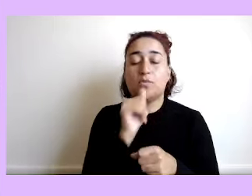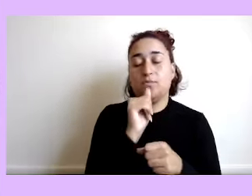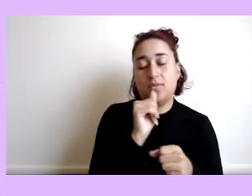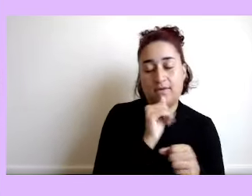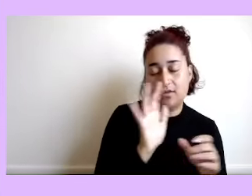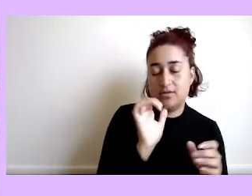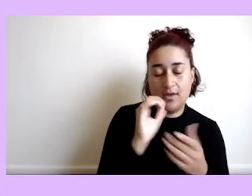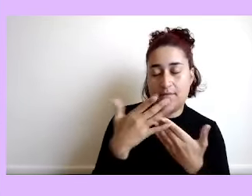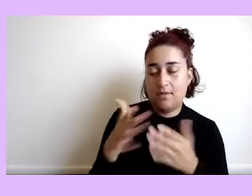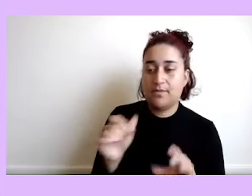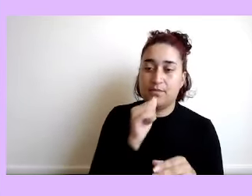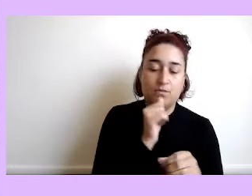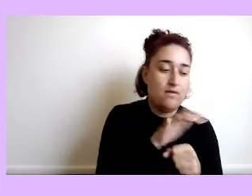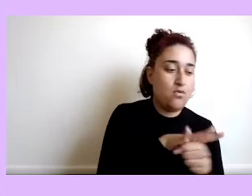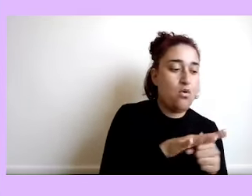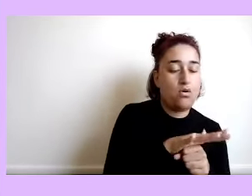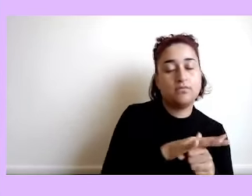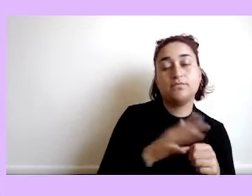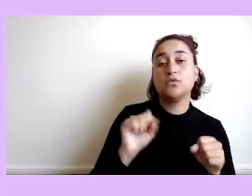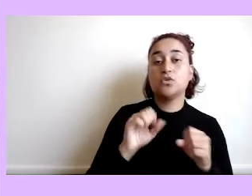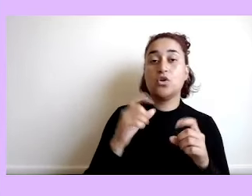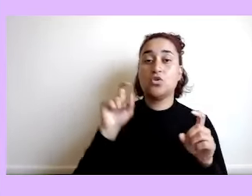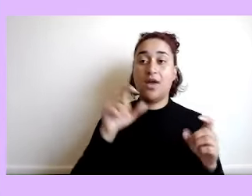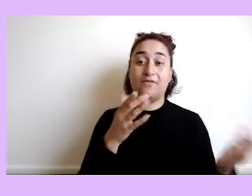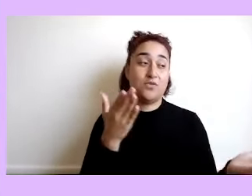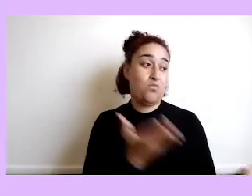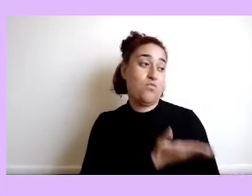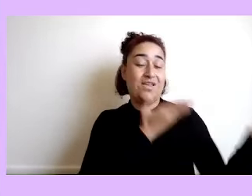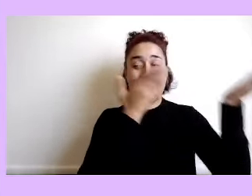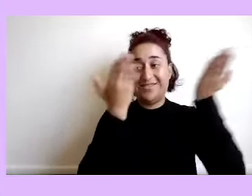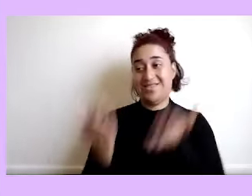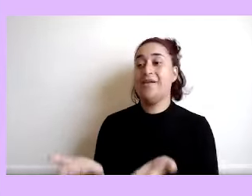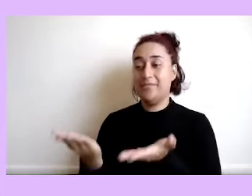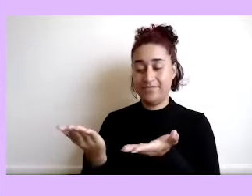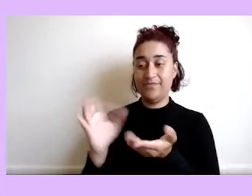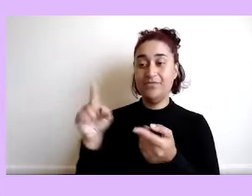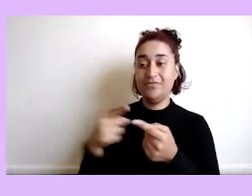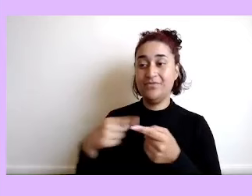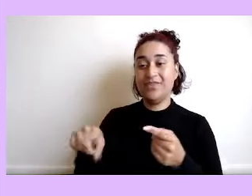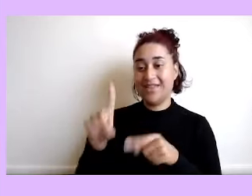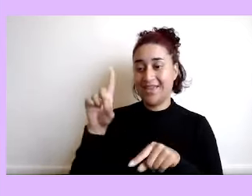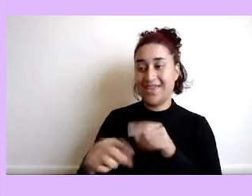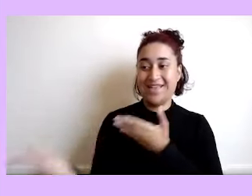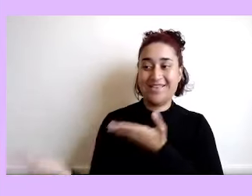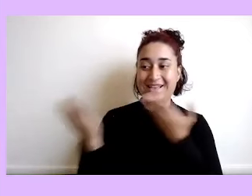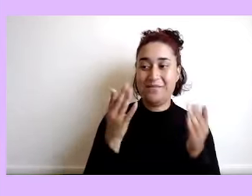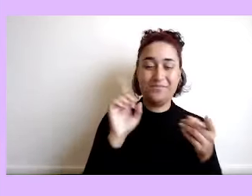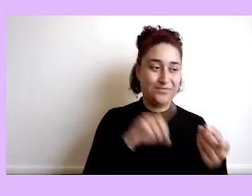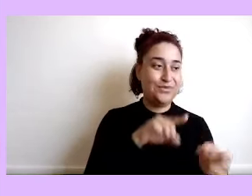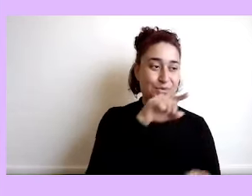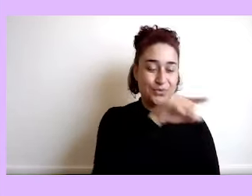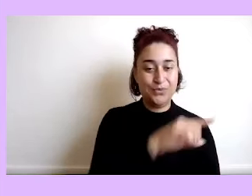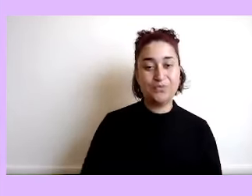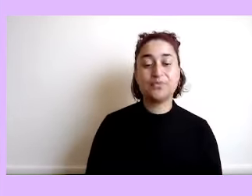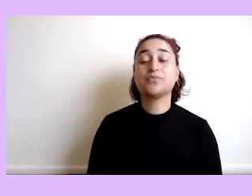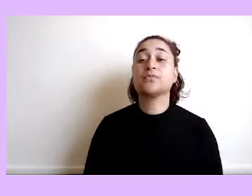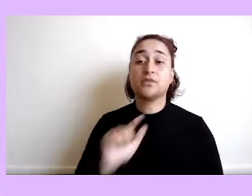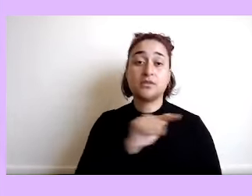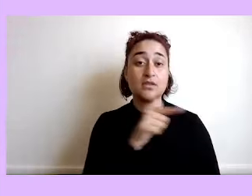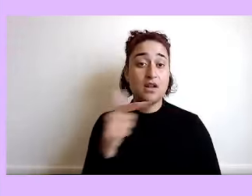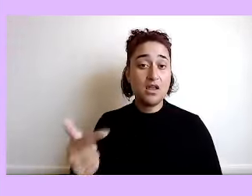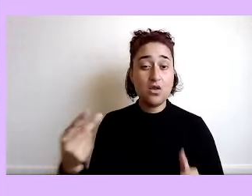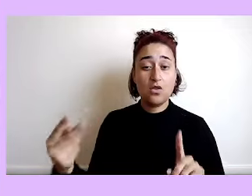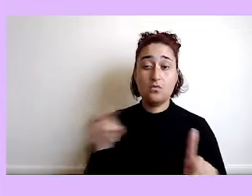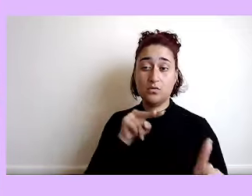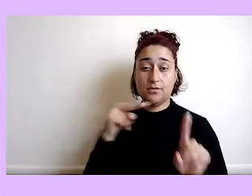spaces. So you have to bring it to them when they can't come to you. Another vector of this is